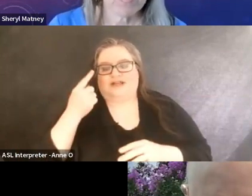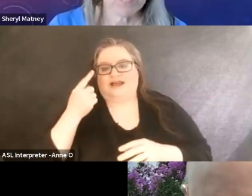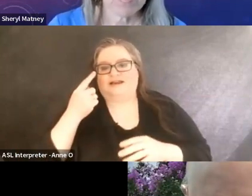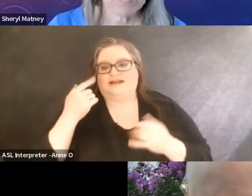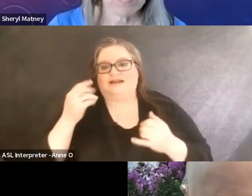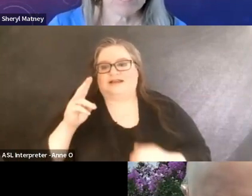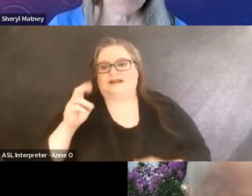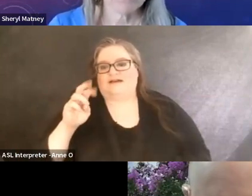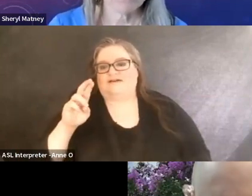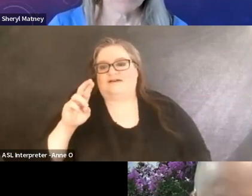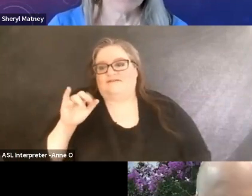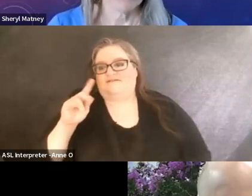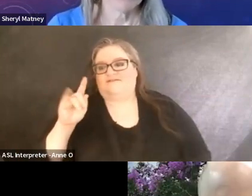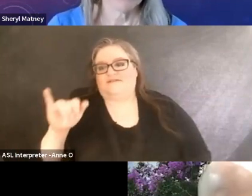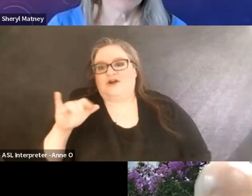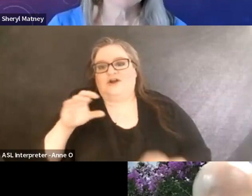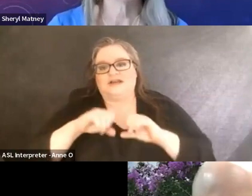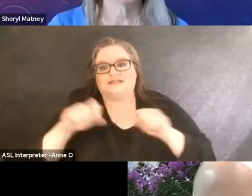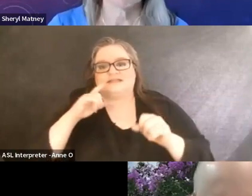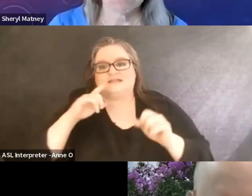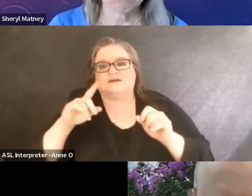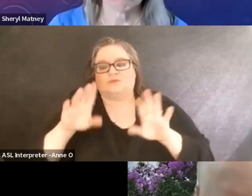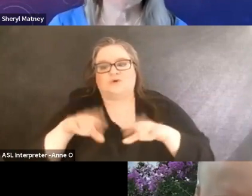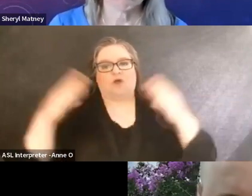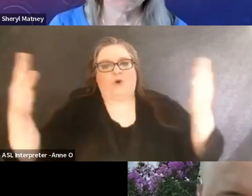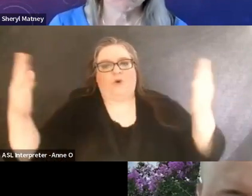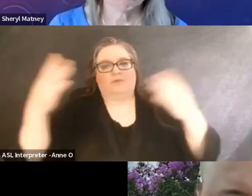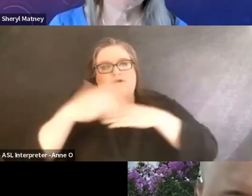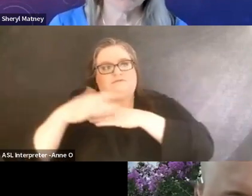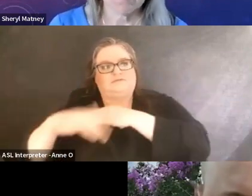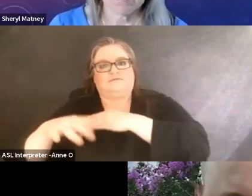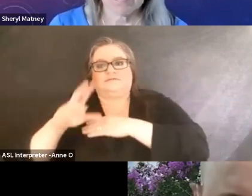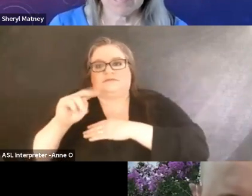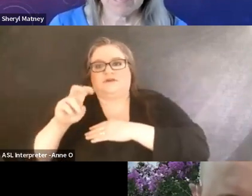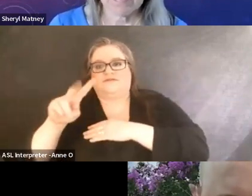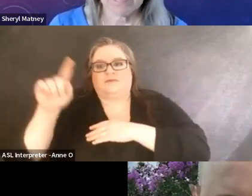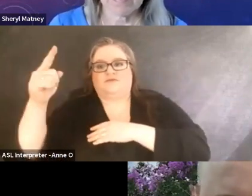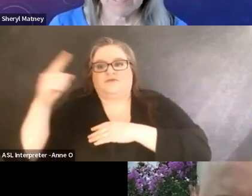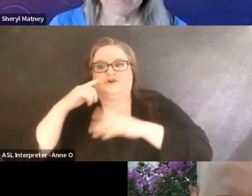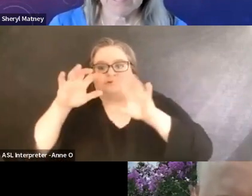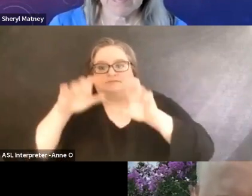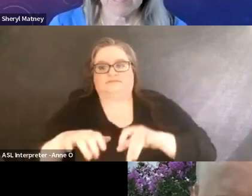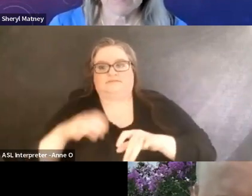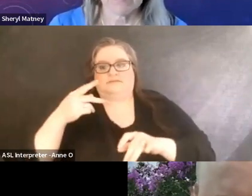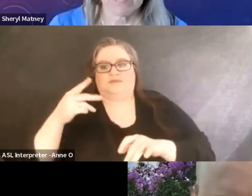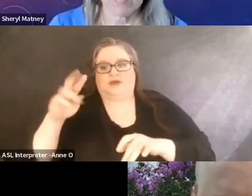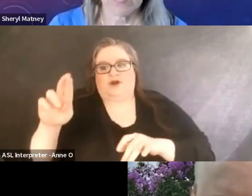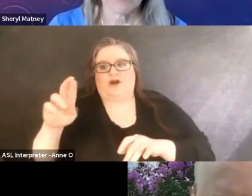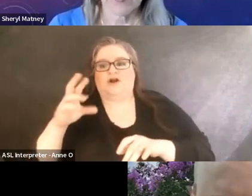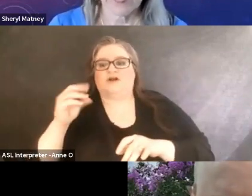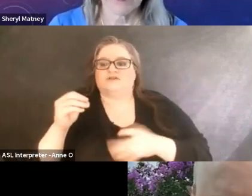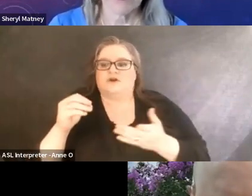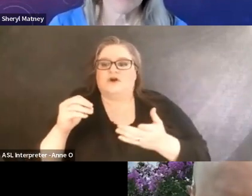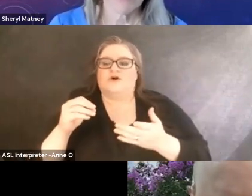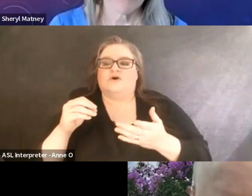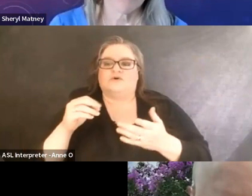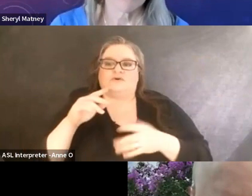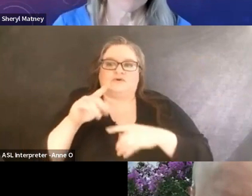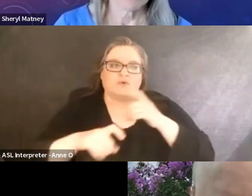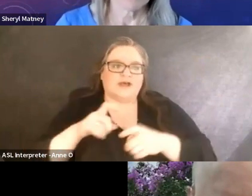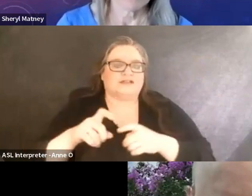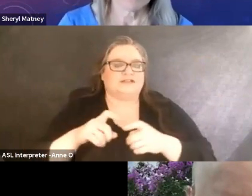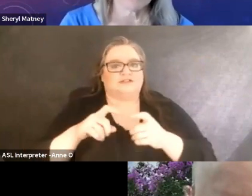open on November 1st to begin entry of the PPR. So as you run into questions,